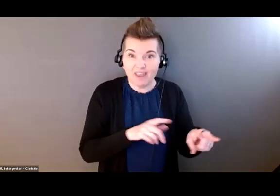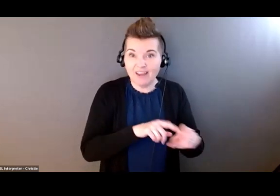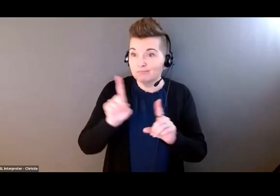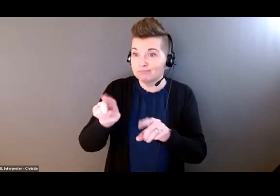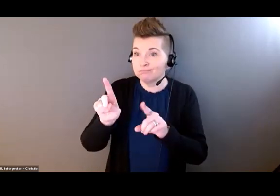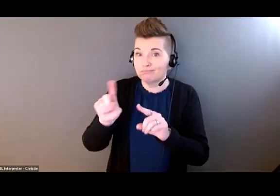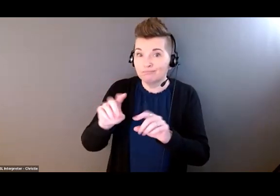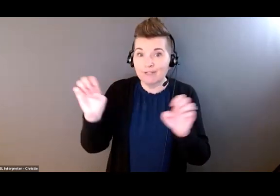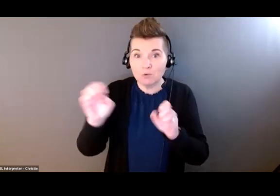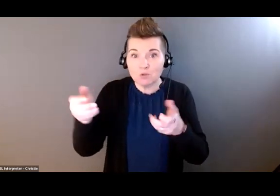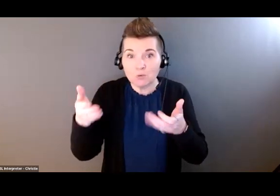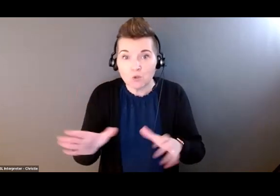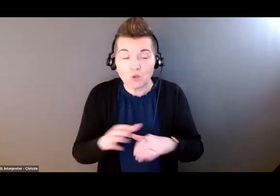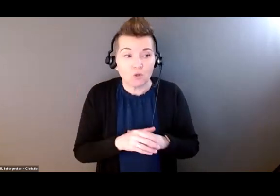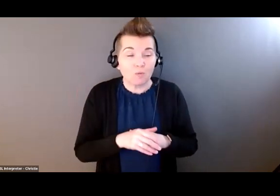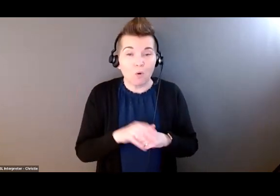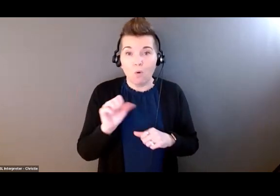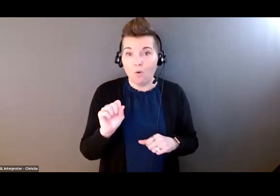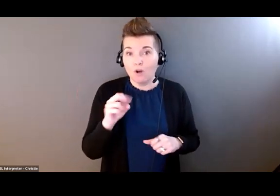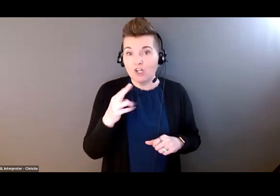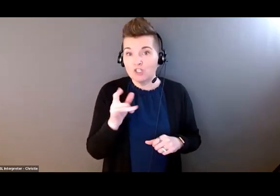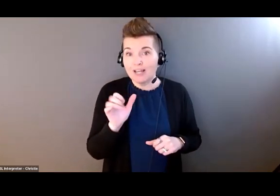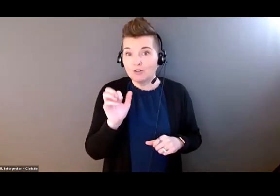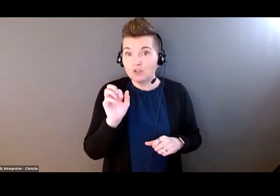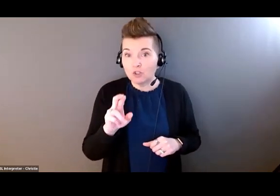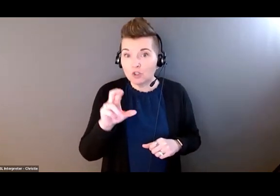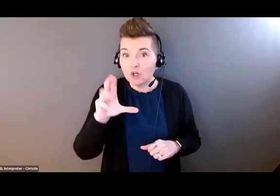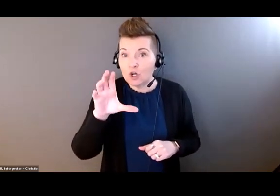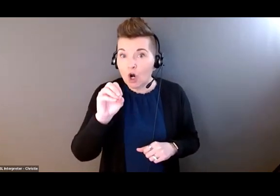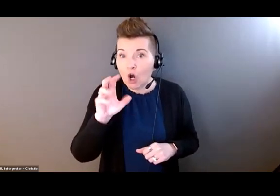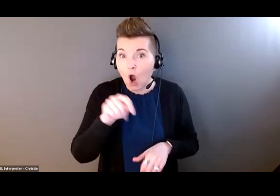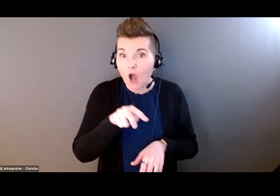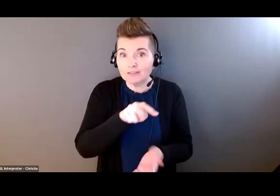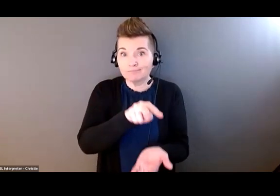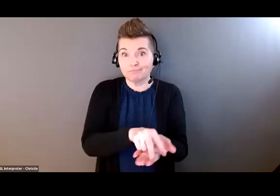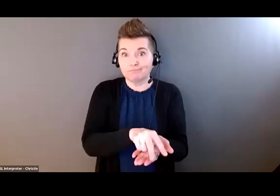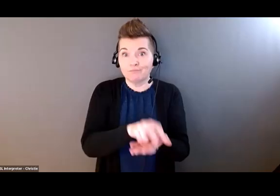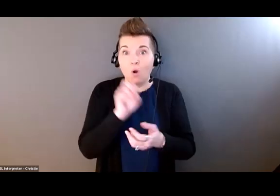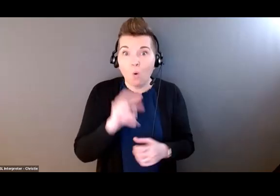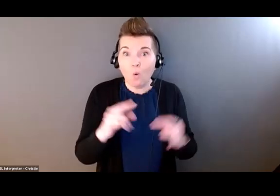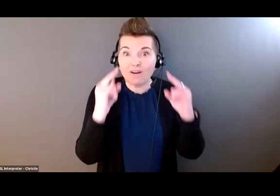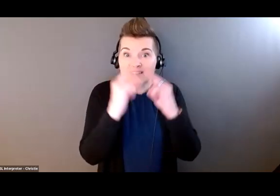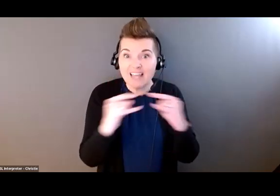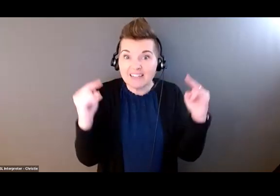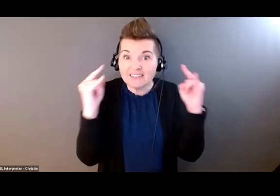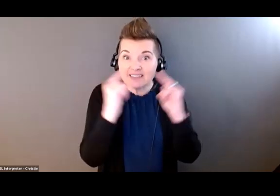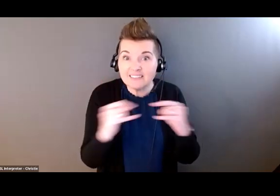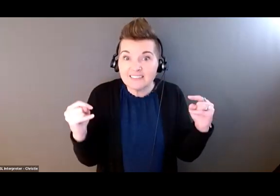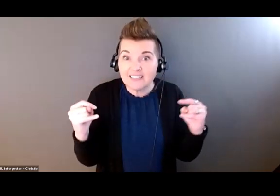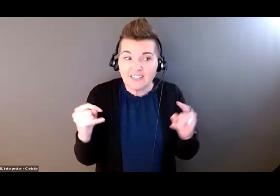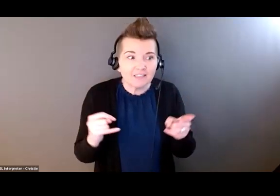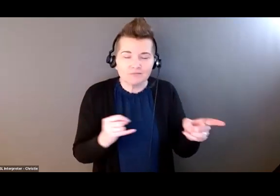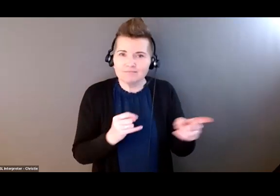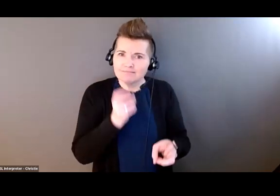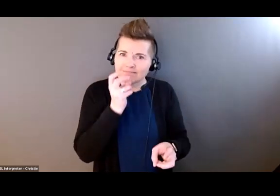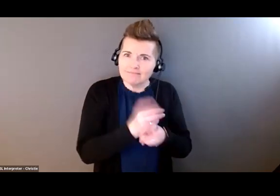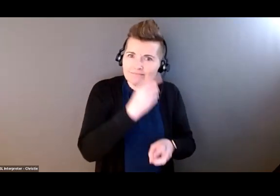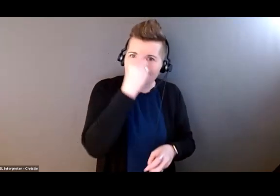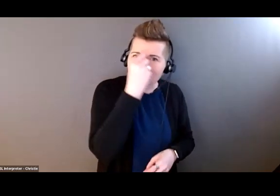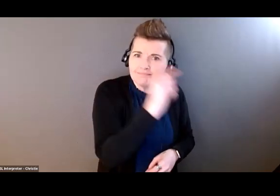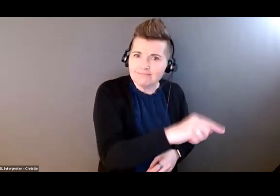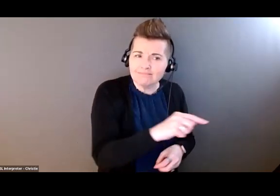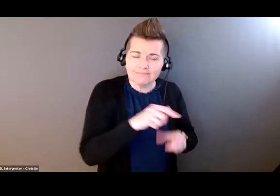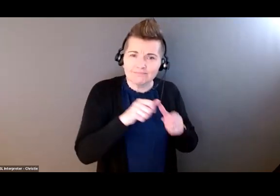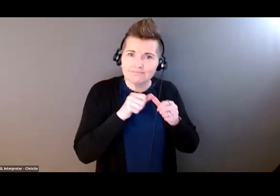care and dying without it. So managing end of life from an emergency room or a shelter cot or a tent is hard for